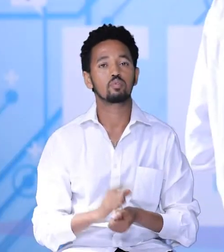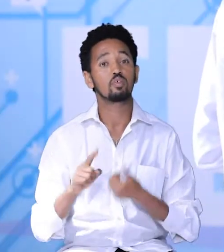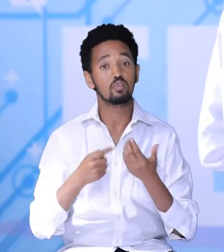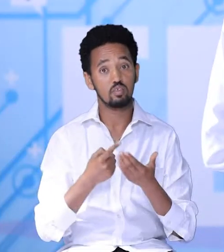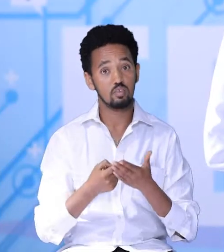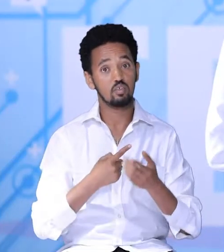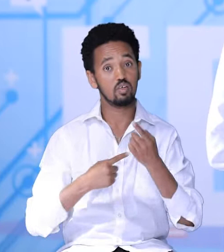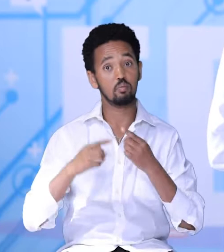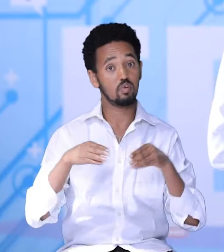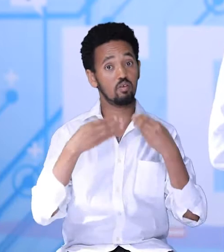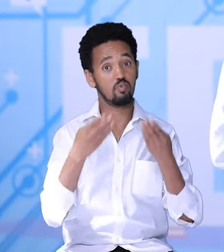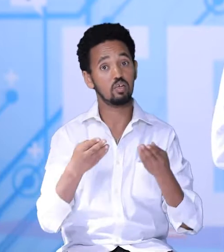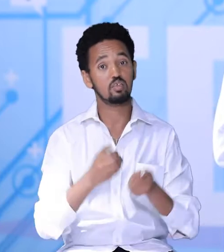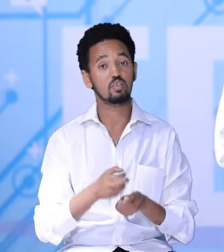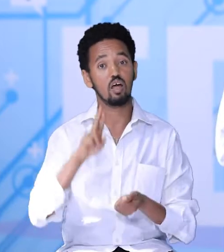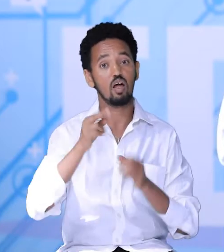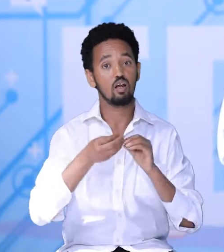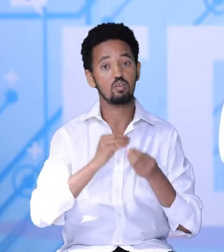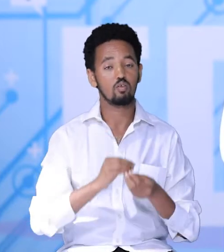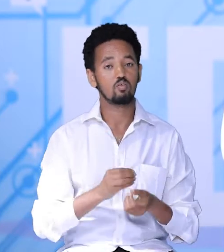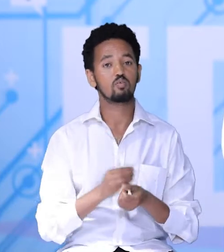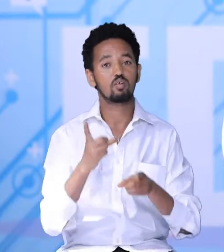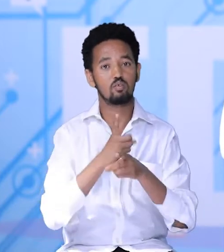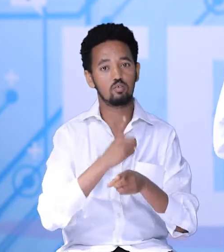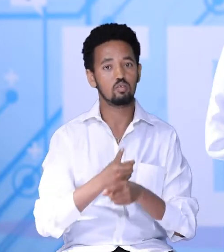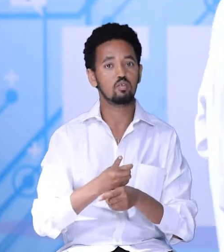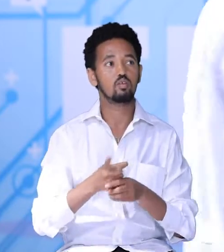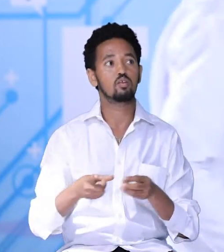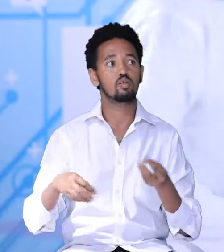This can give us rate of natural increase.